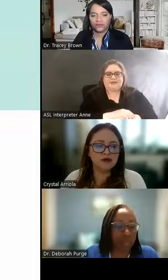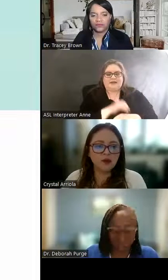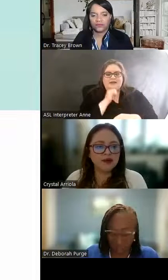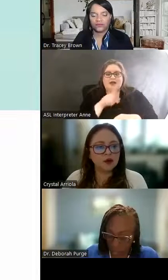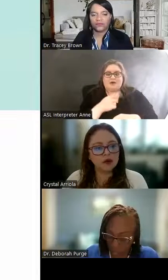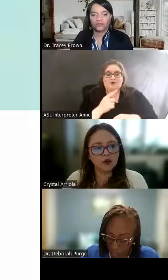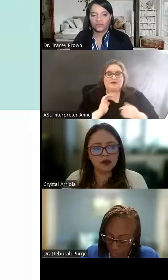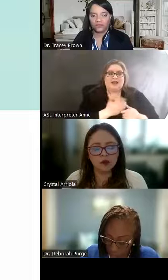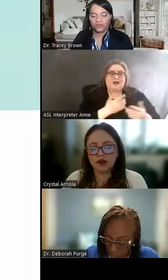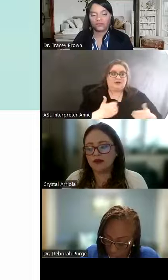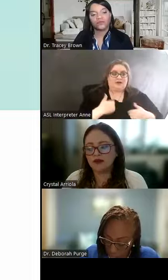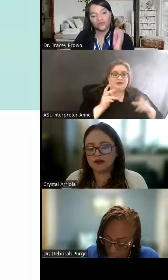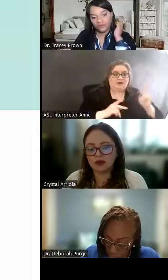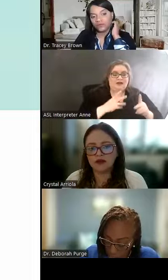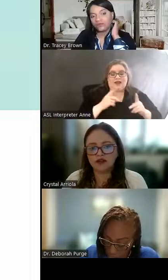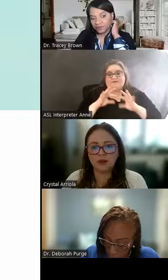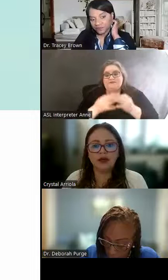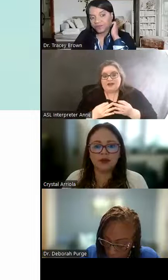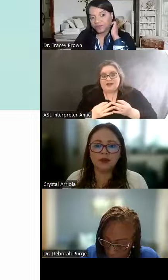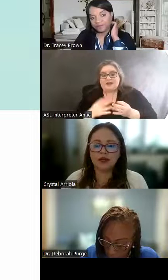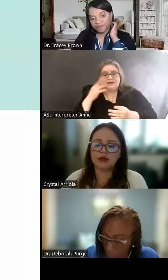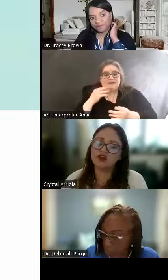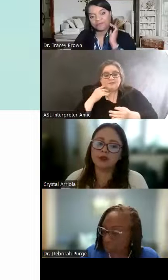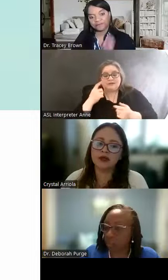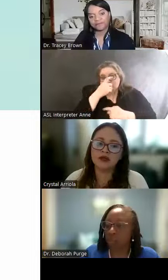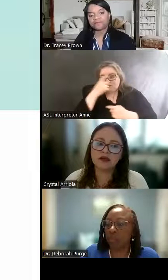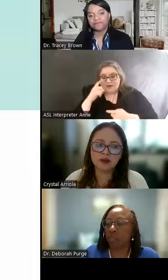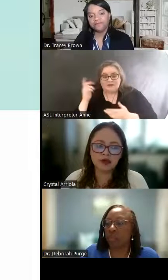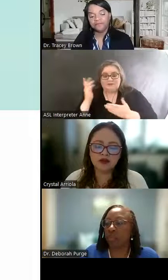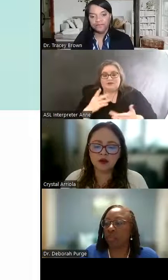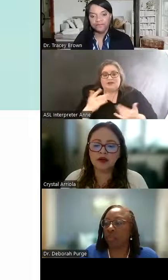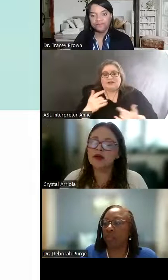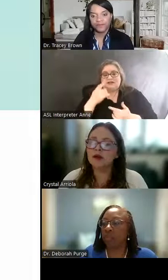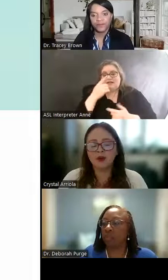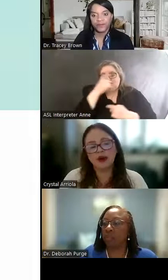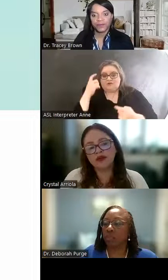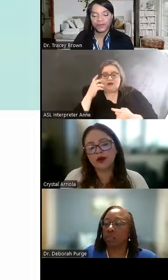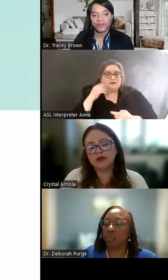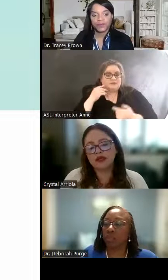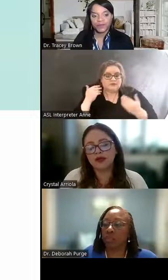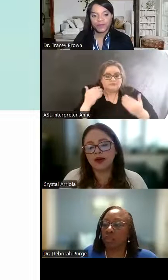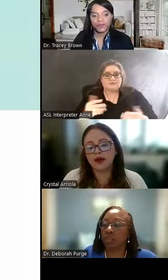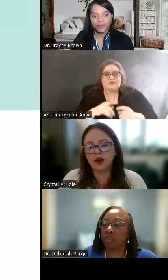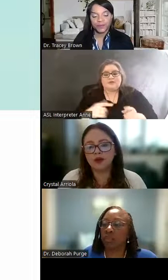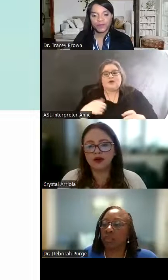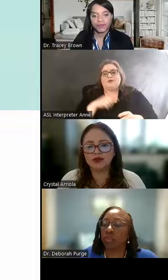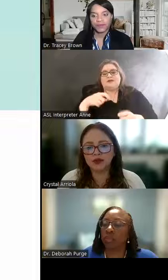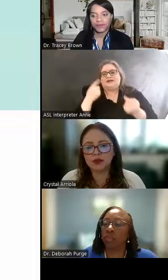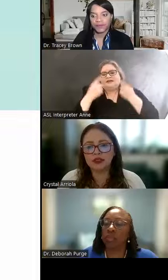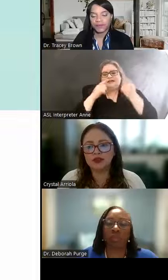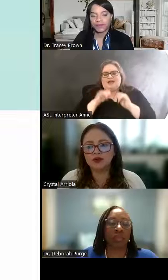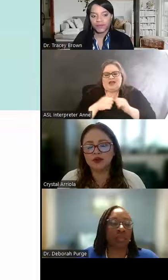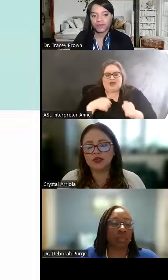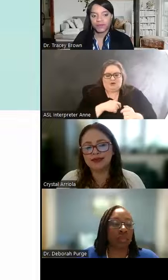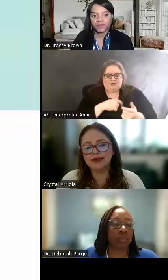and the families that we're working with have experienced trauma and be bringing this trauma experience forward, but we also have to think about how we are